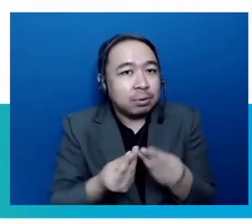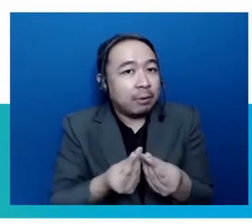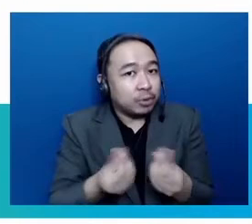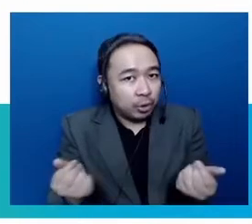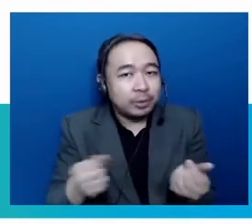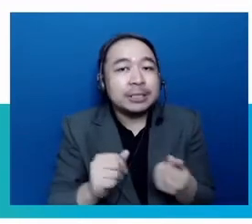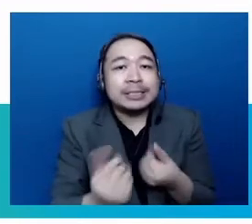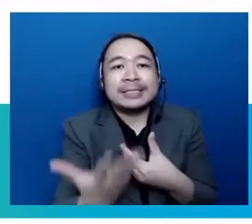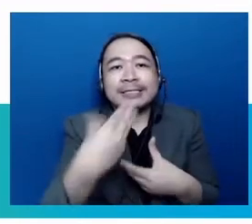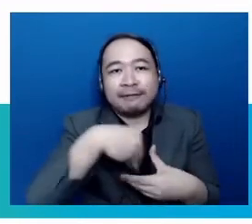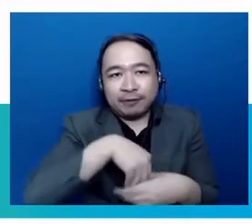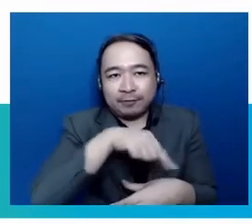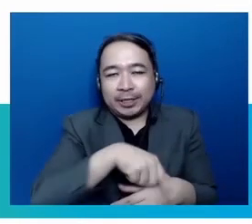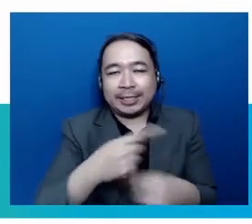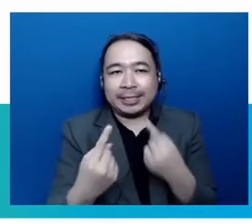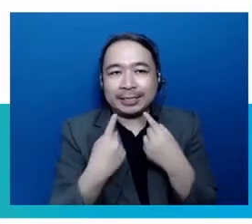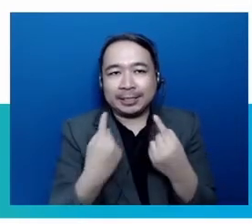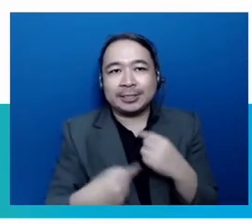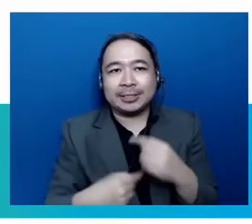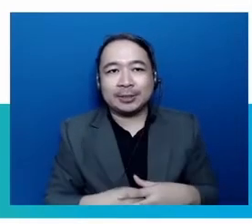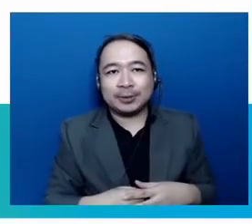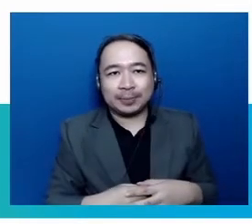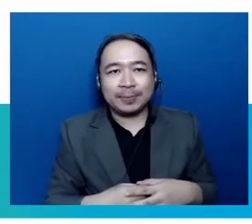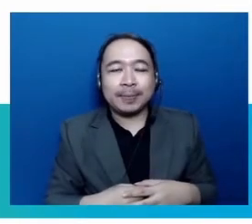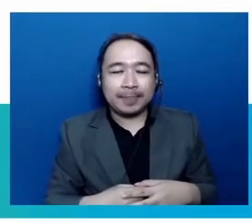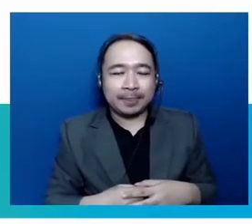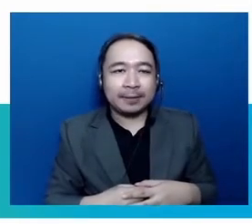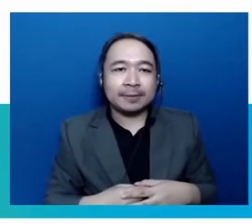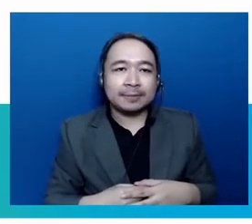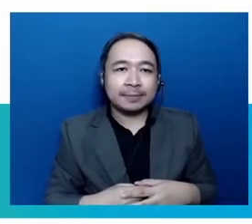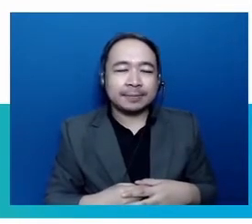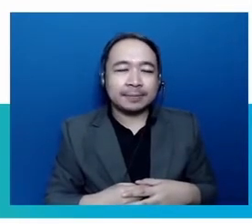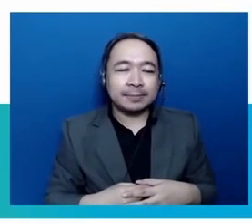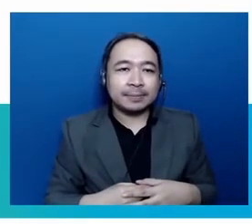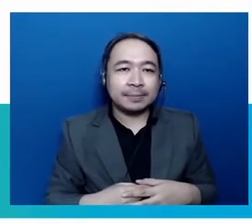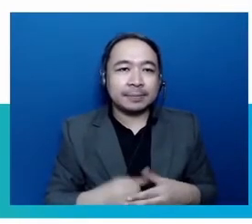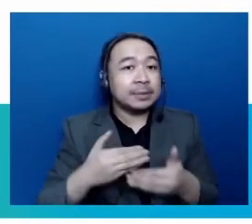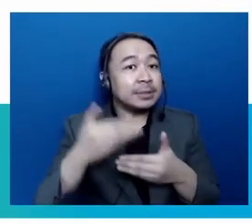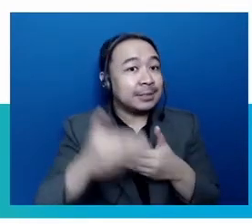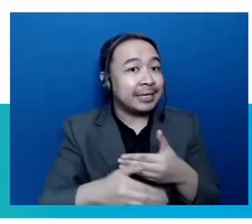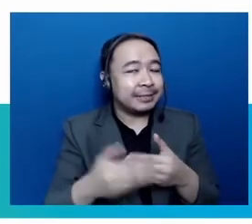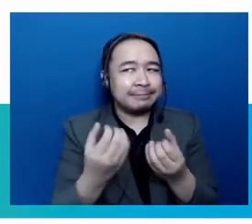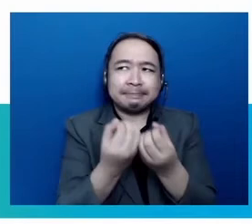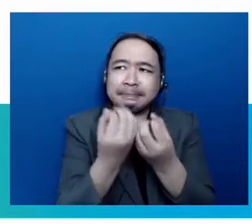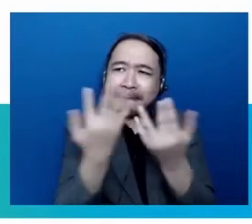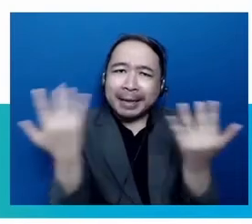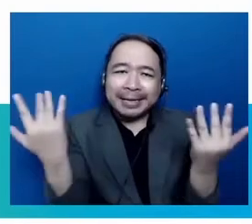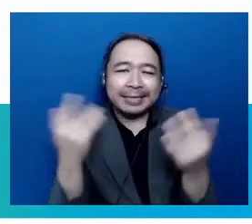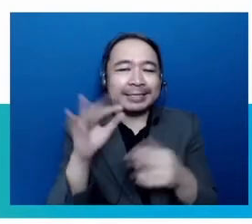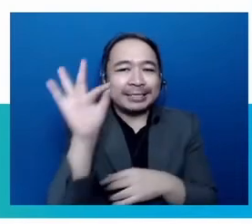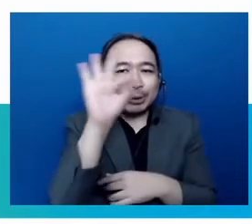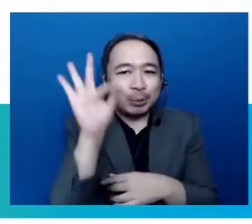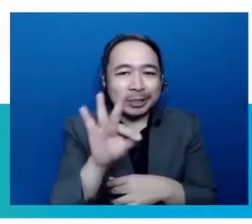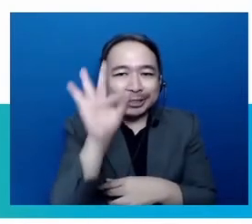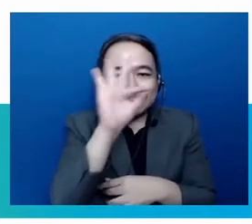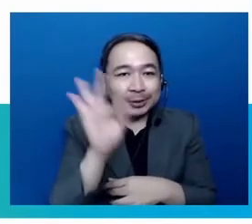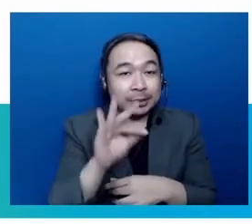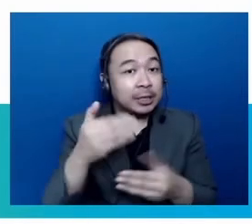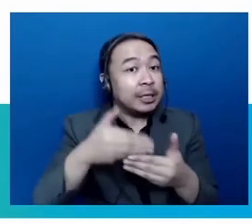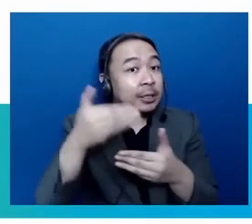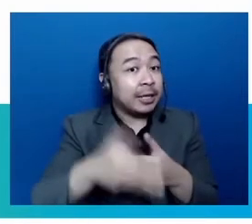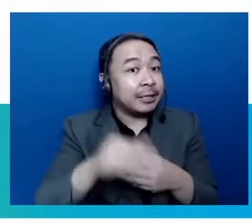Thank you, Shakuntala. The next question, we're getting a lot of questions, so I'm just going to roll by. The next question